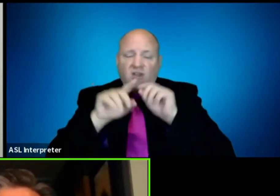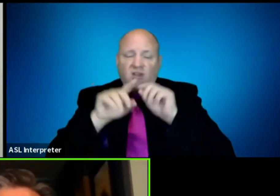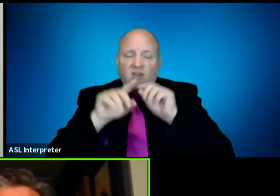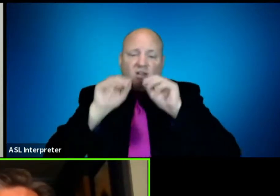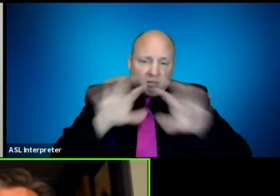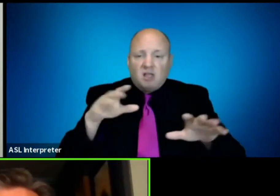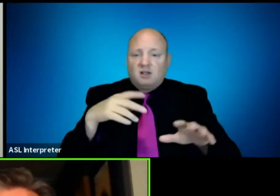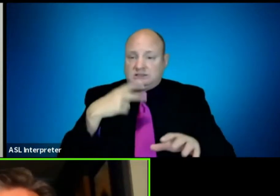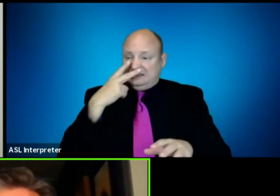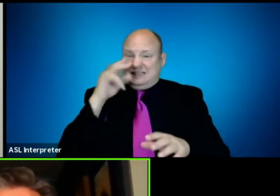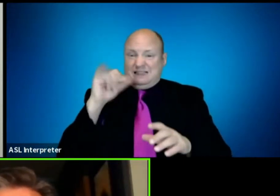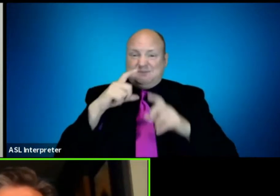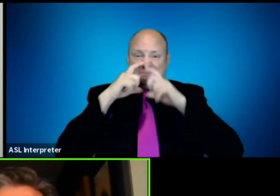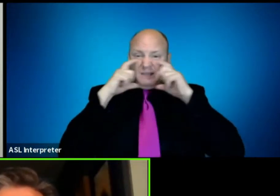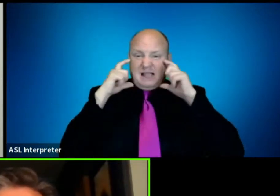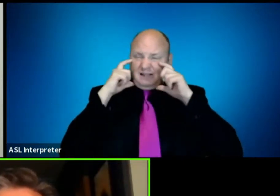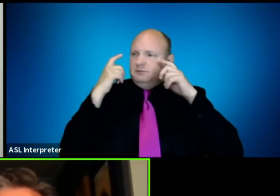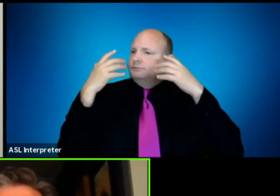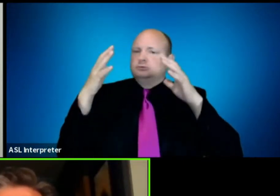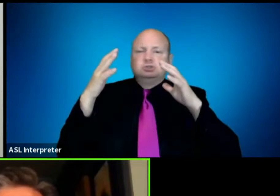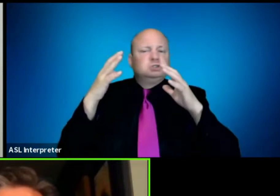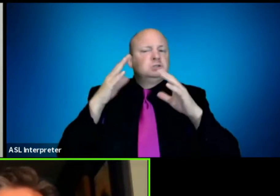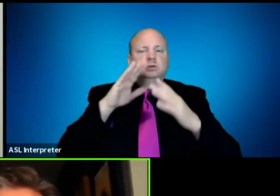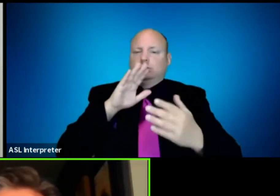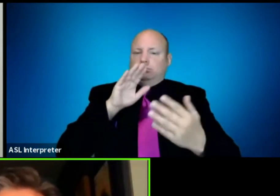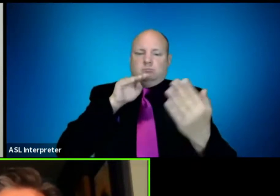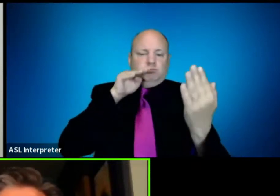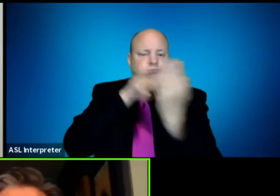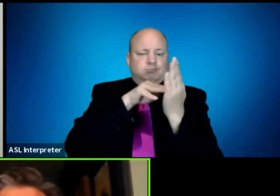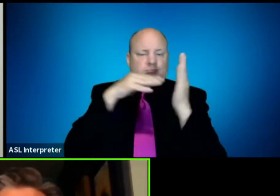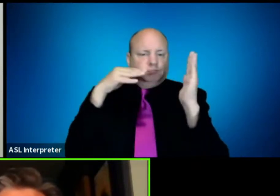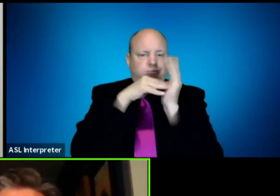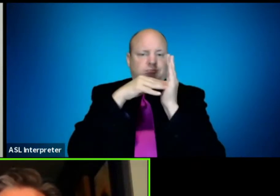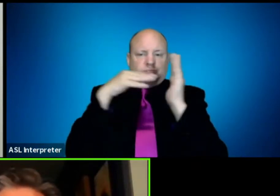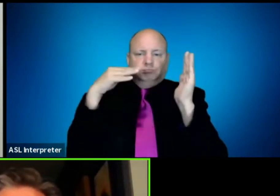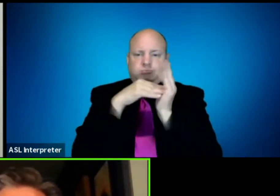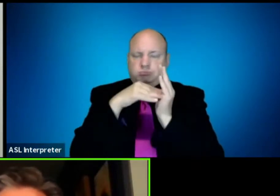the droplet particles that carry the virus out into the environment.